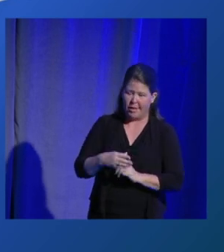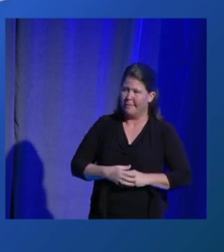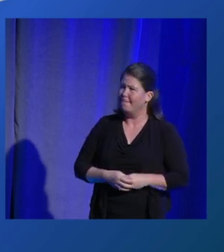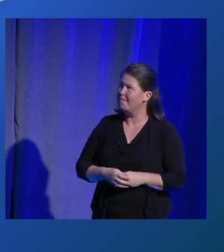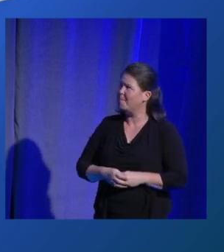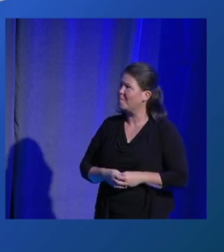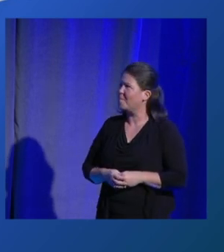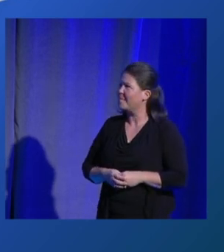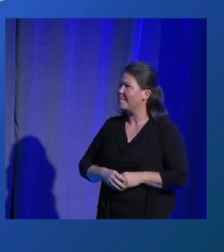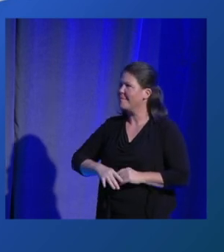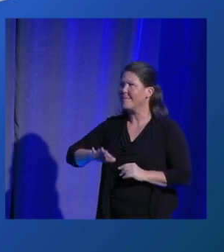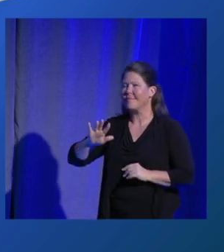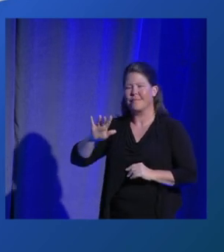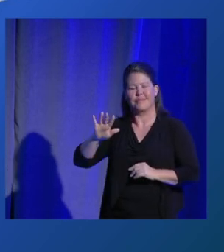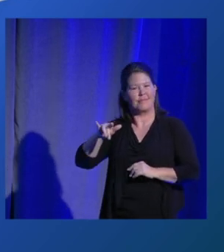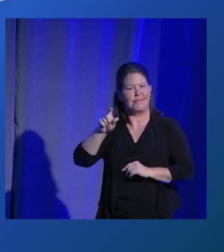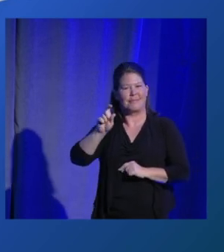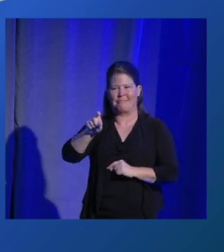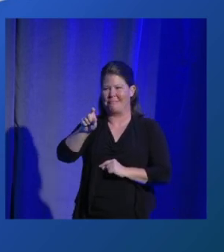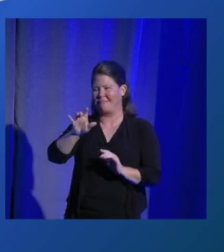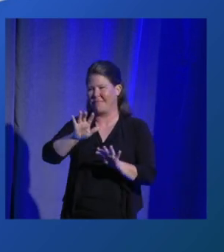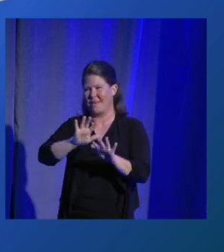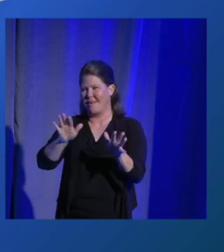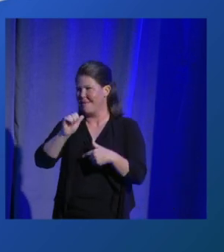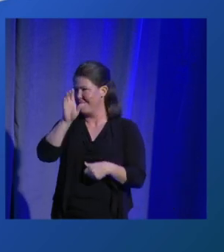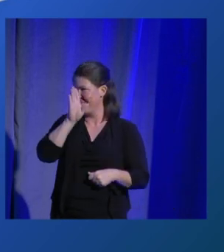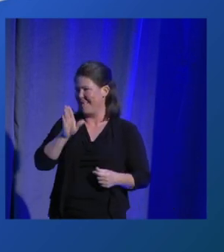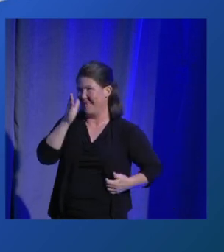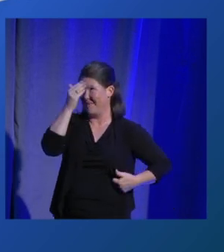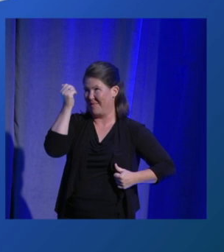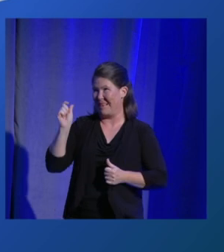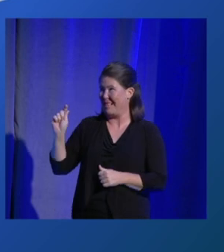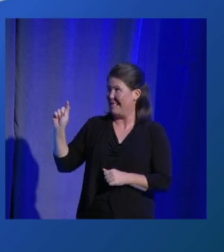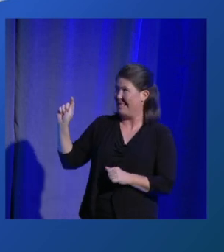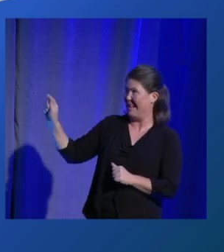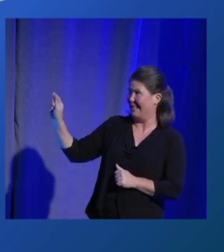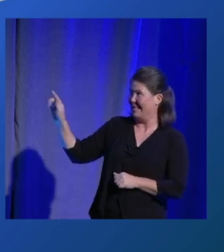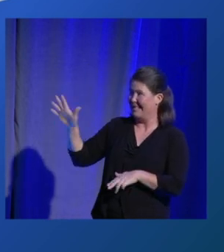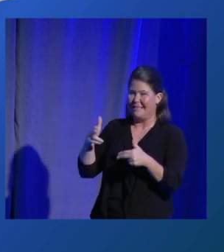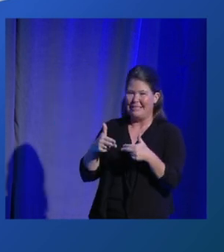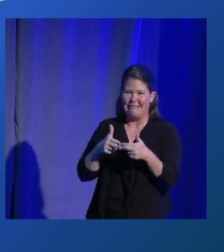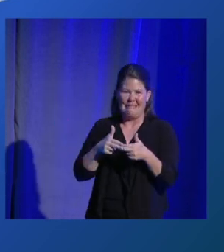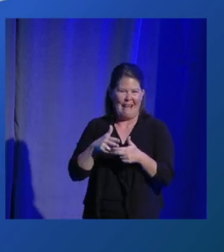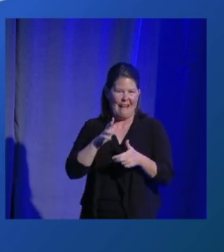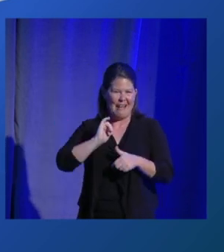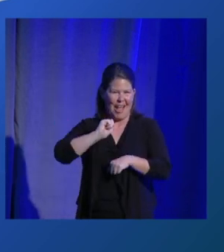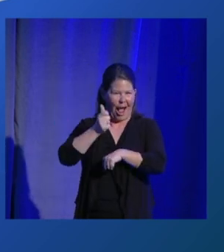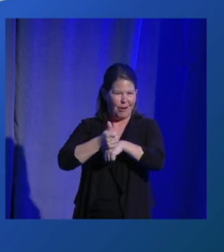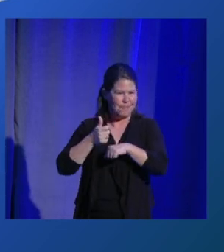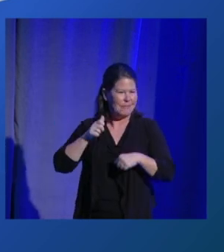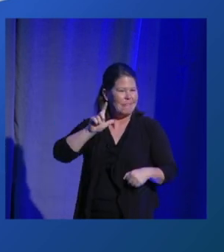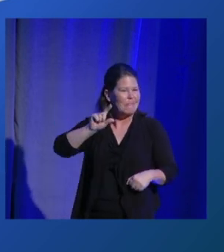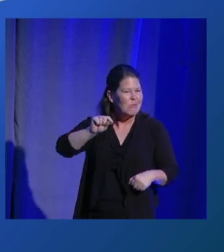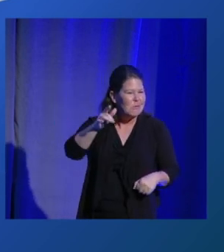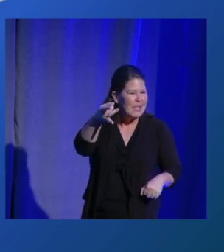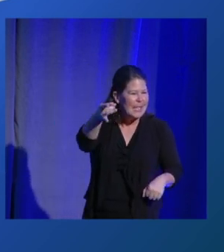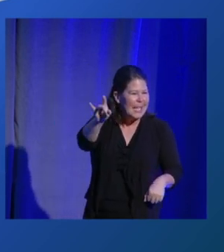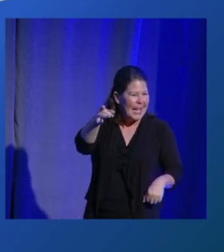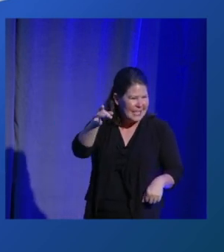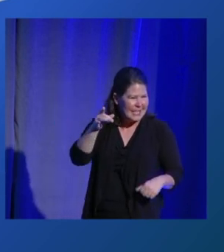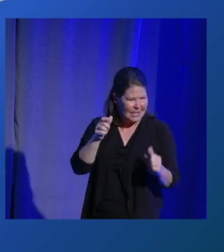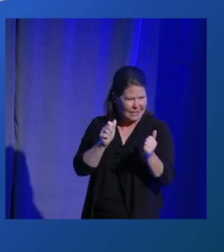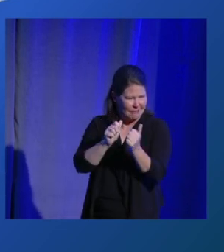I uh I developed this slide in 20 I said 2018 when I was with radiant